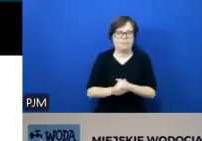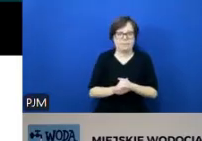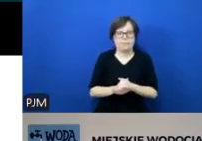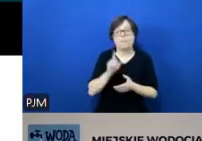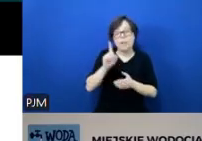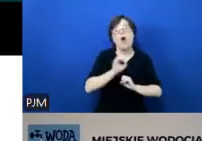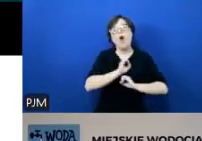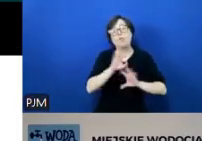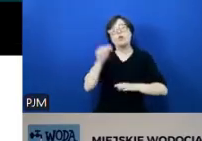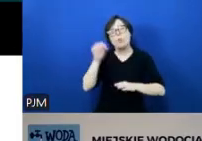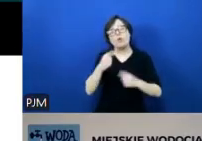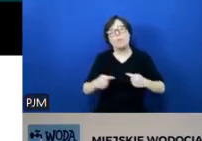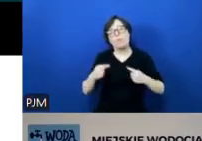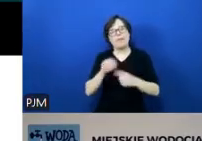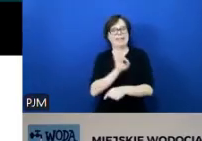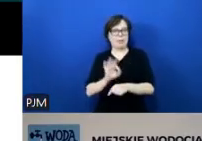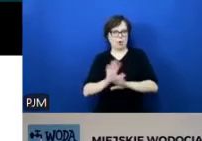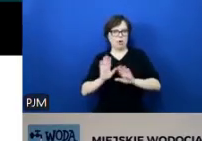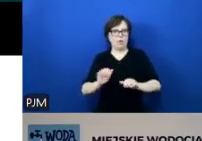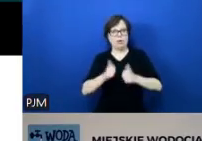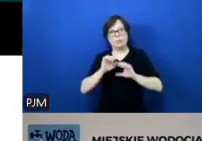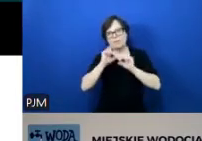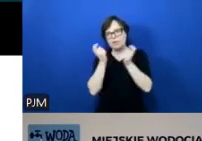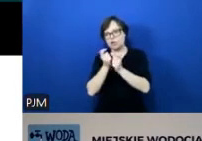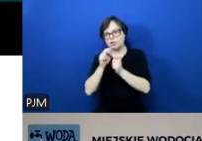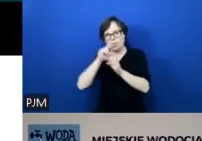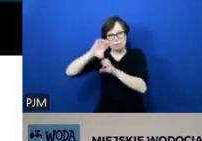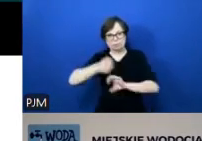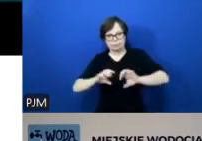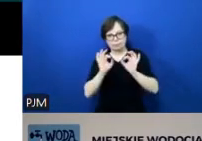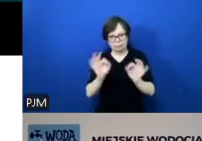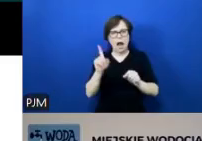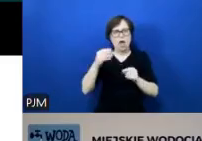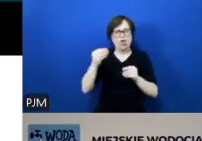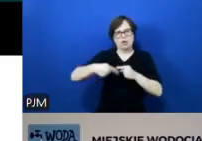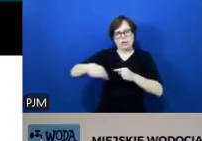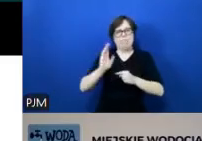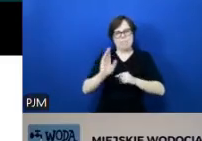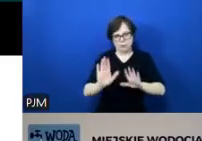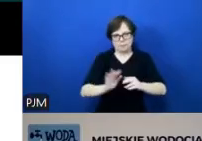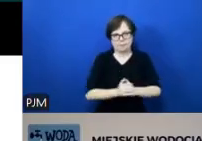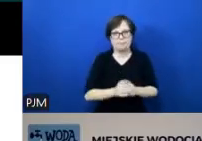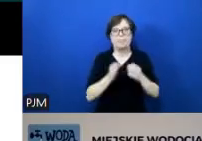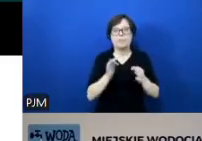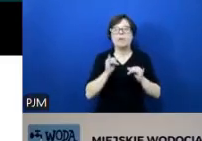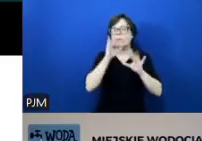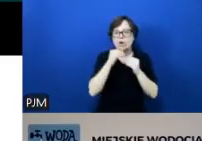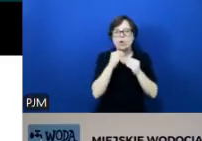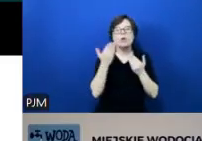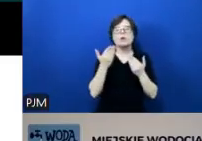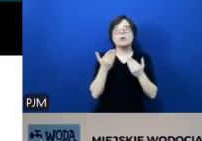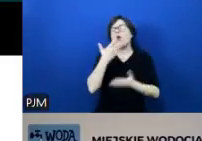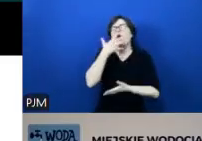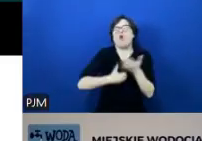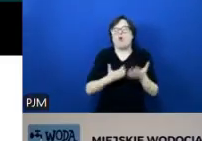initial partial cleaning of rainwater if it's correctly designed. What is ahead of us? The balance